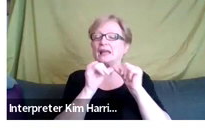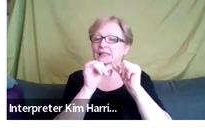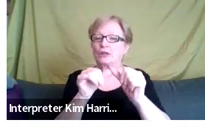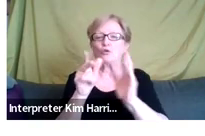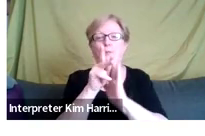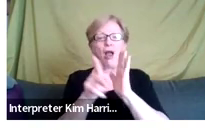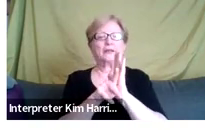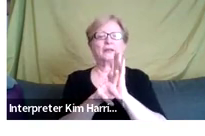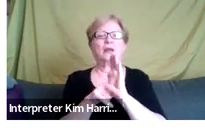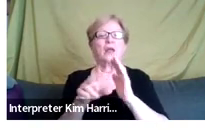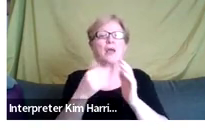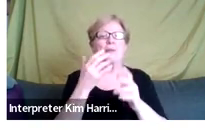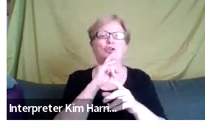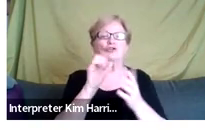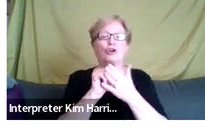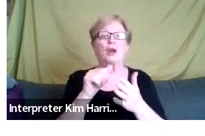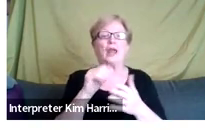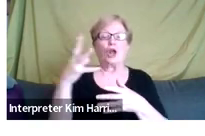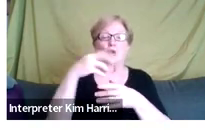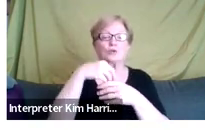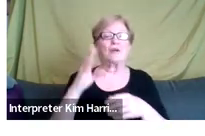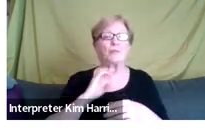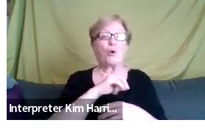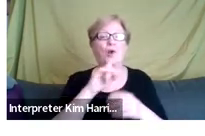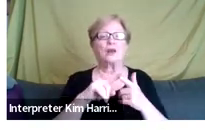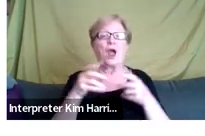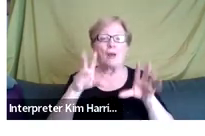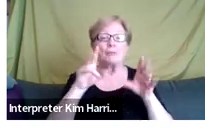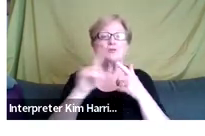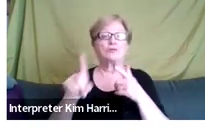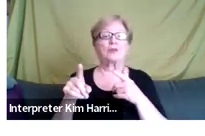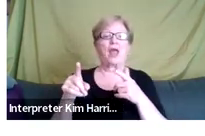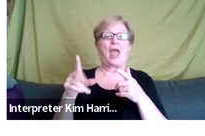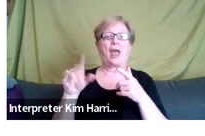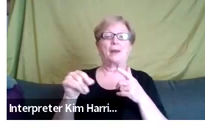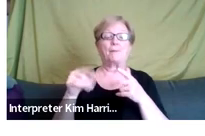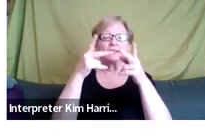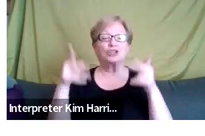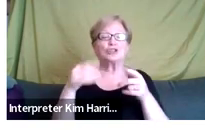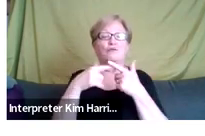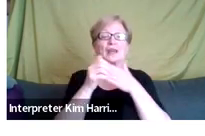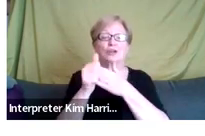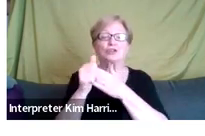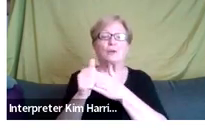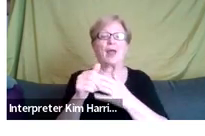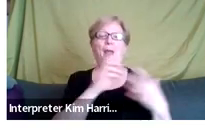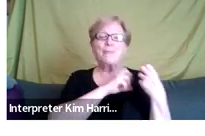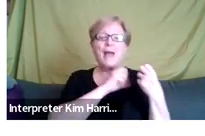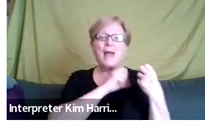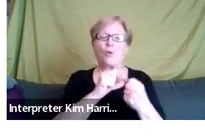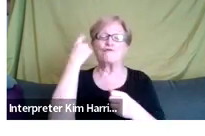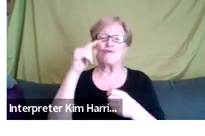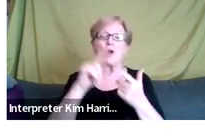again, opportunities and positions of leadership and power for people with disabilities. Again, going back to that, not only having a seat